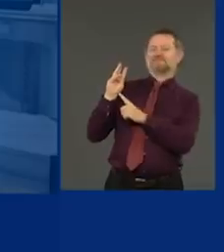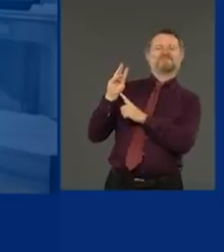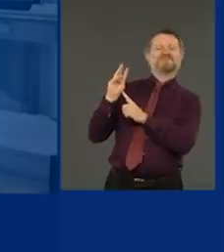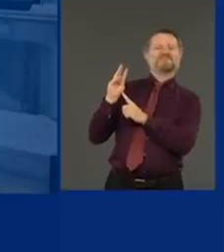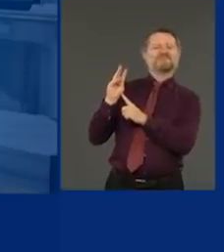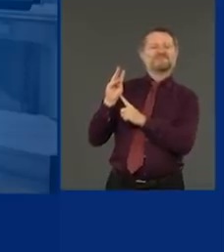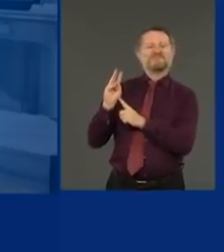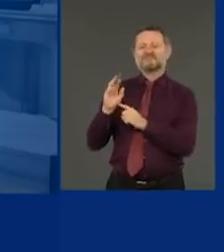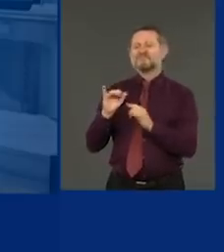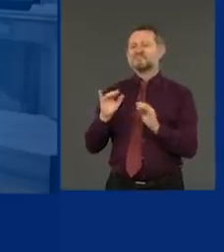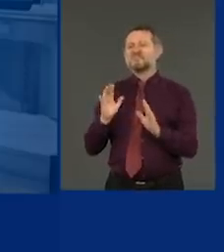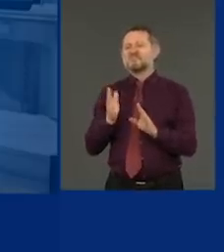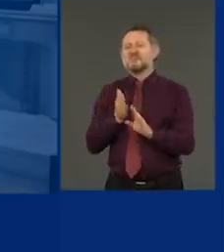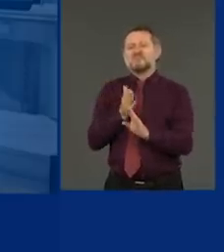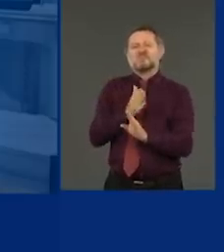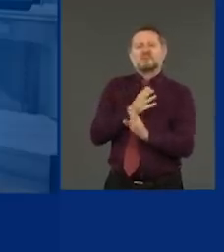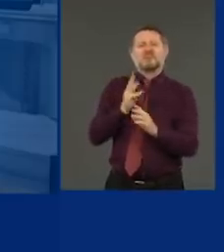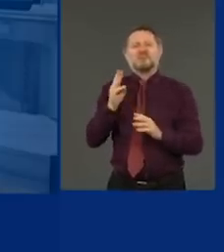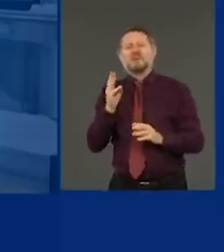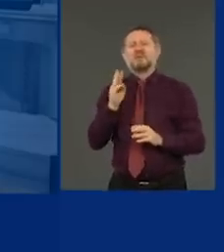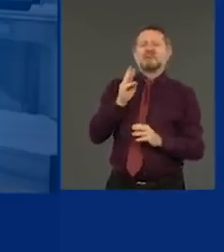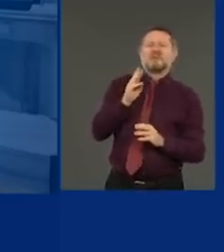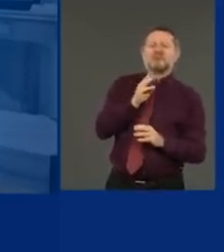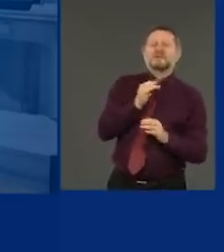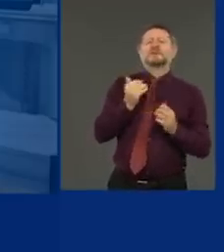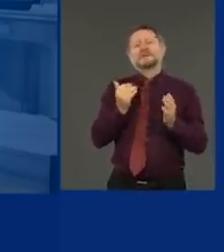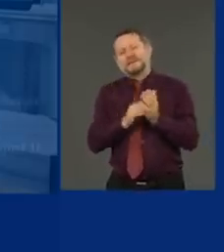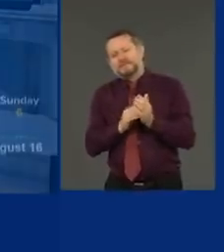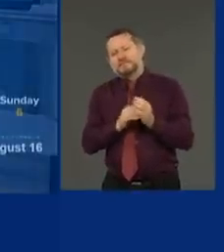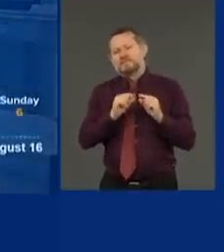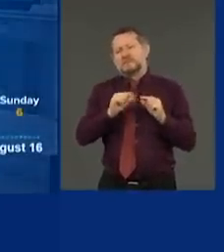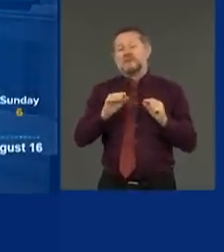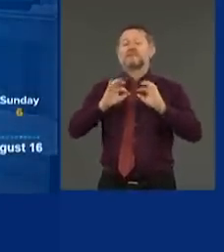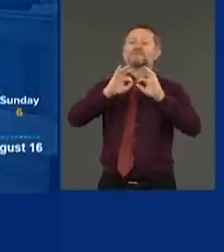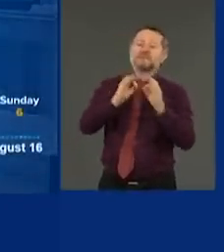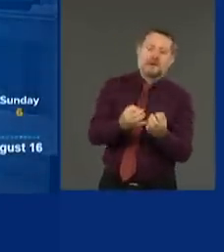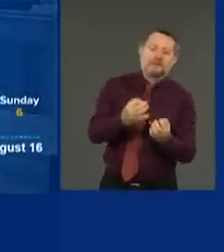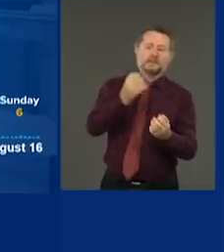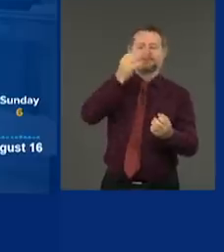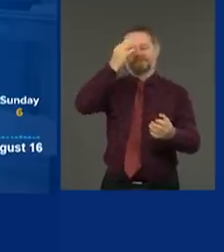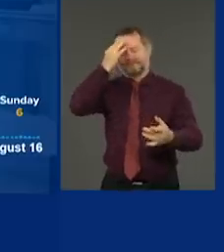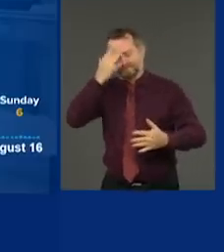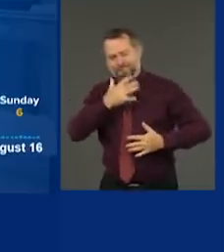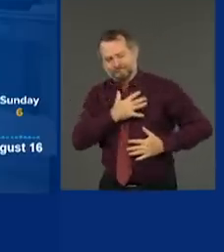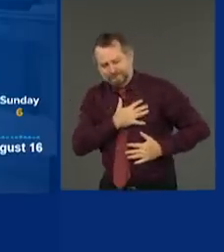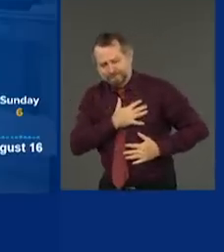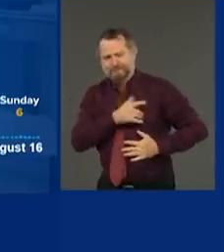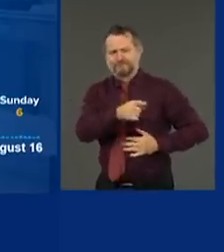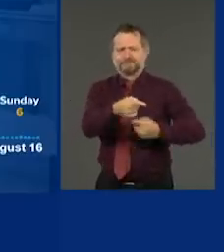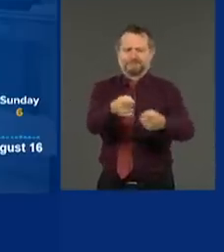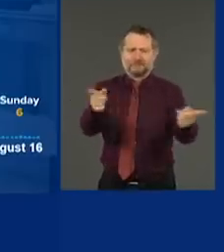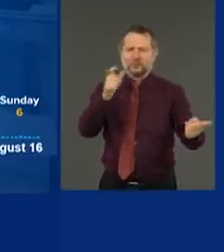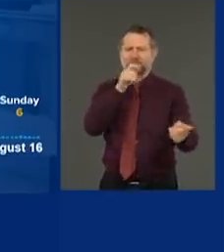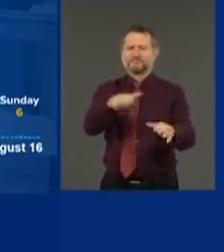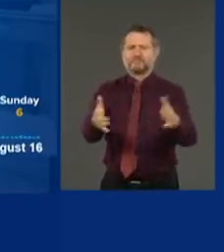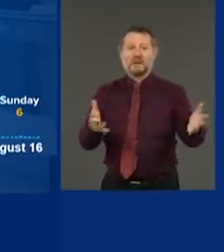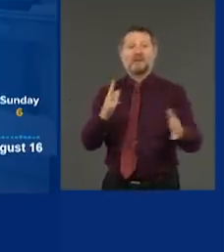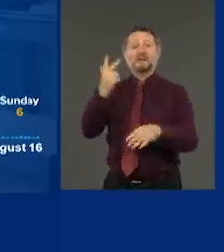same. And again, those families are in our thoughts and prayers. The 3-day